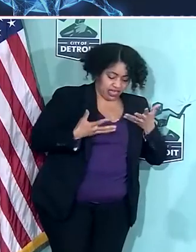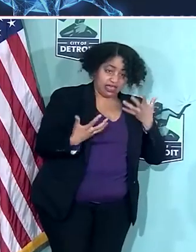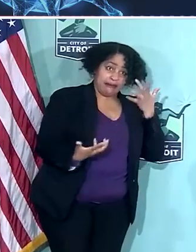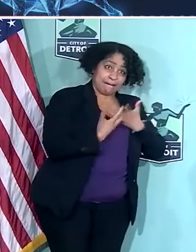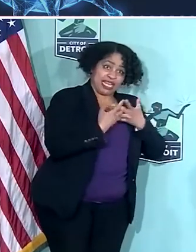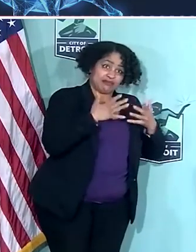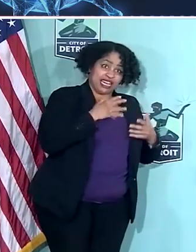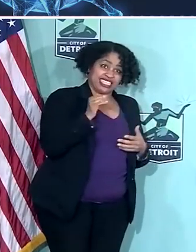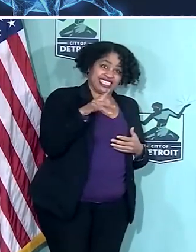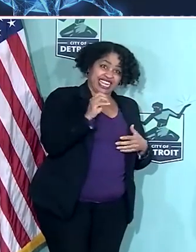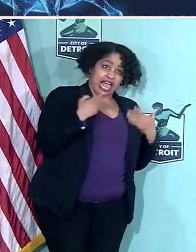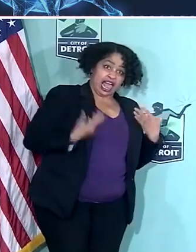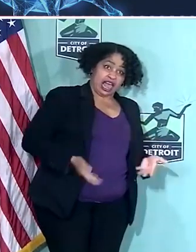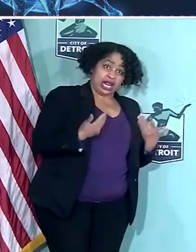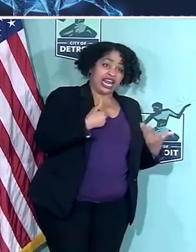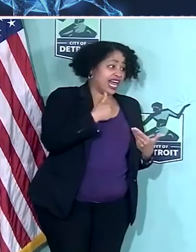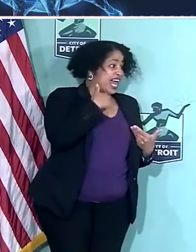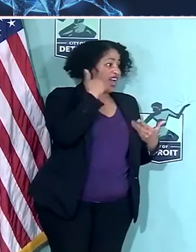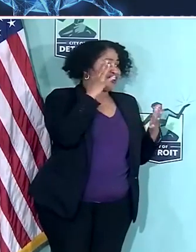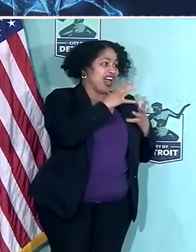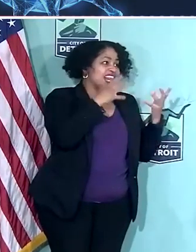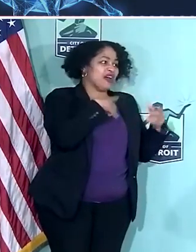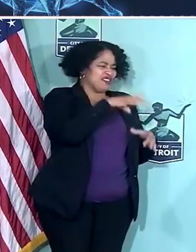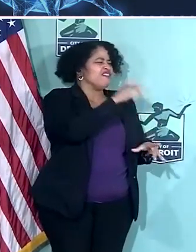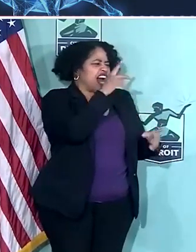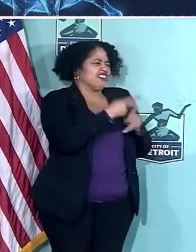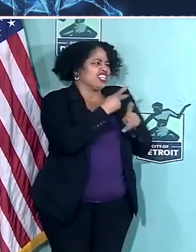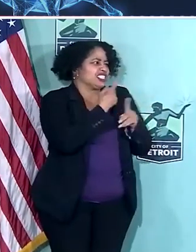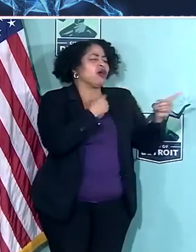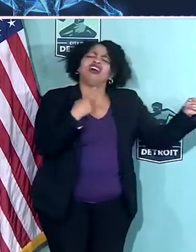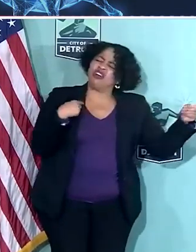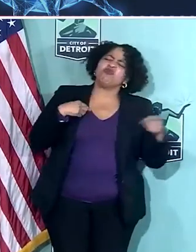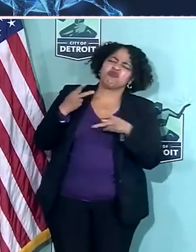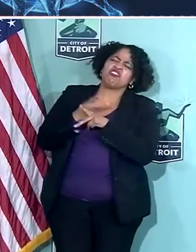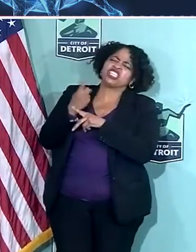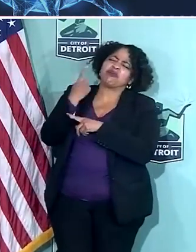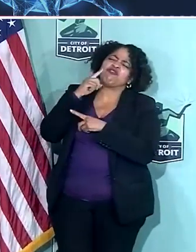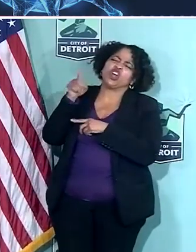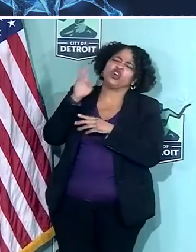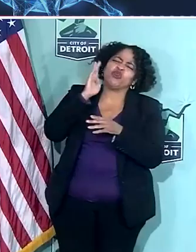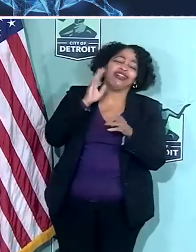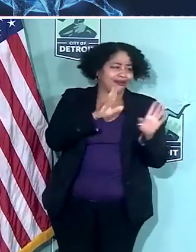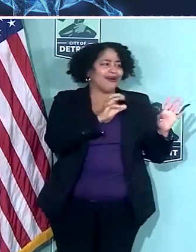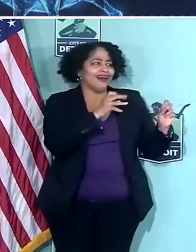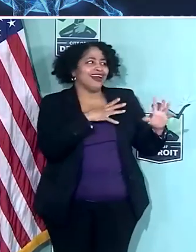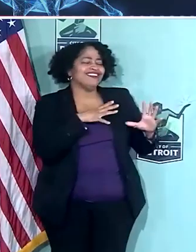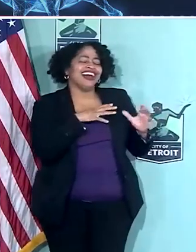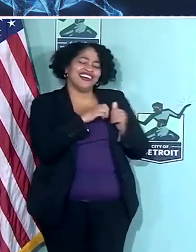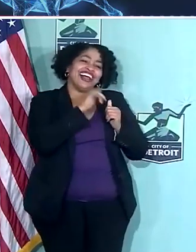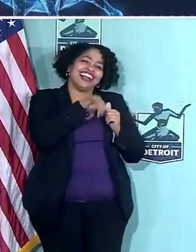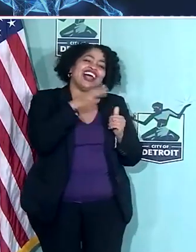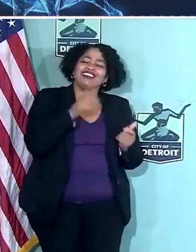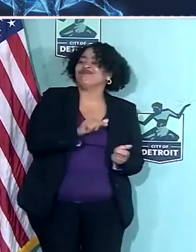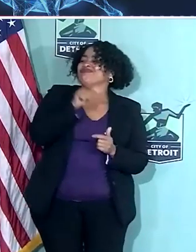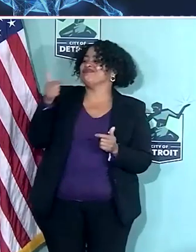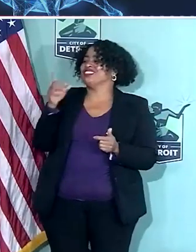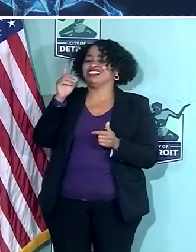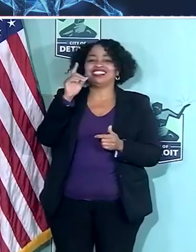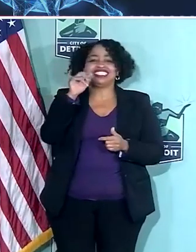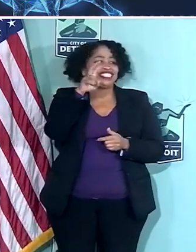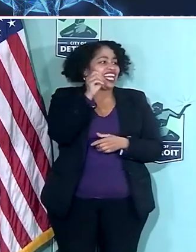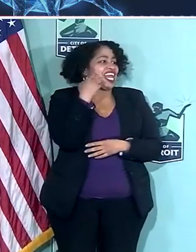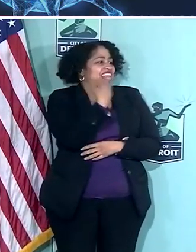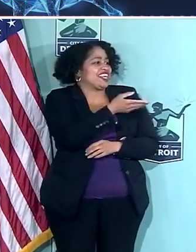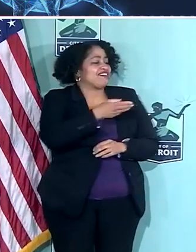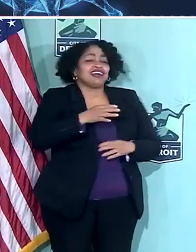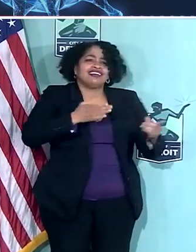my style. Probably not a lot that you sell, but we're going to find something that will work. So with that, I'll turn it over to Dave Meter.